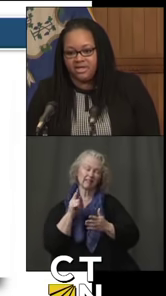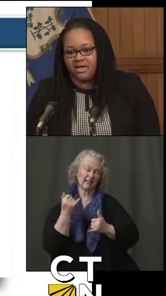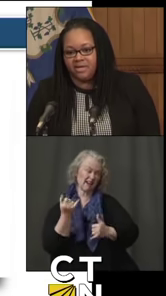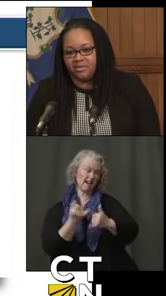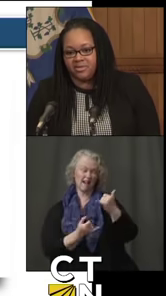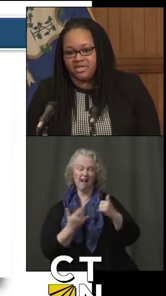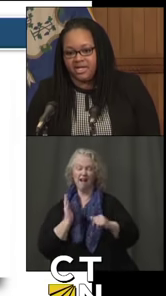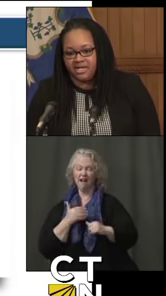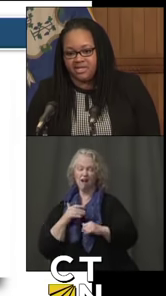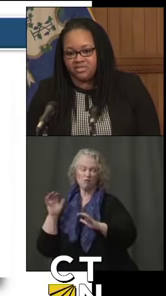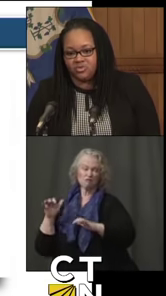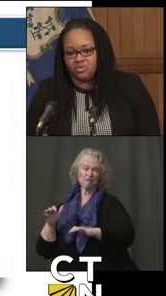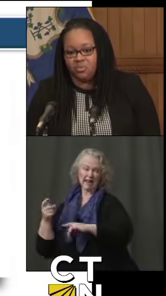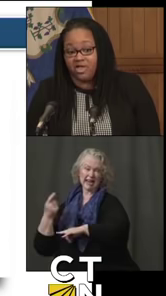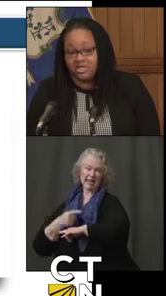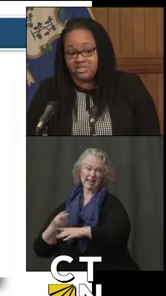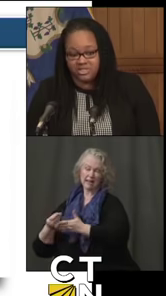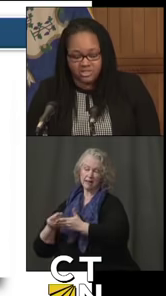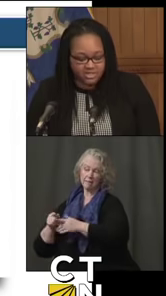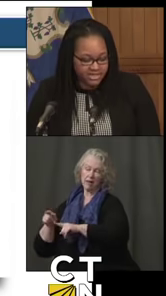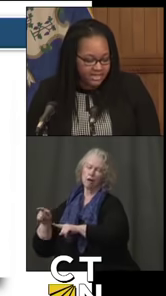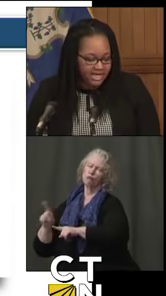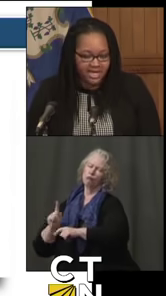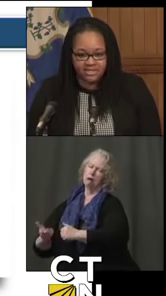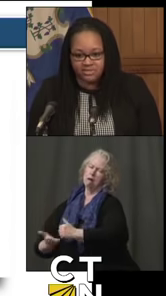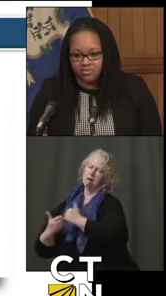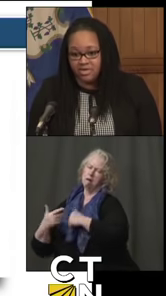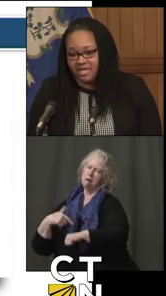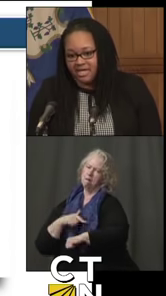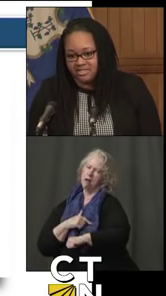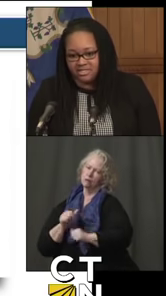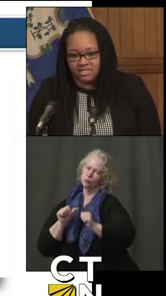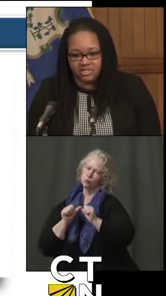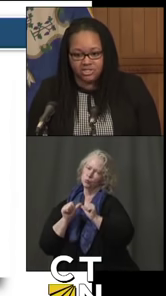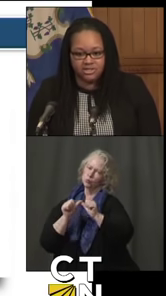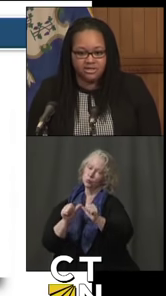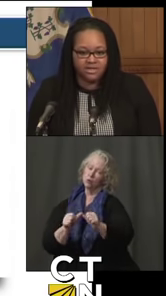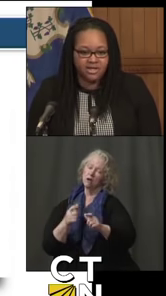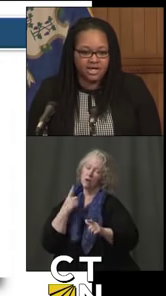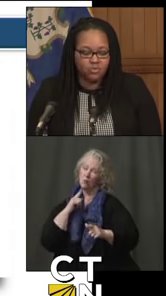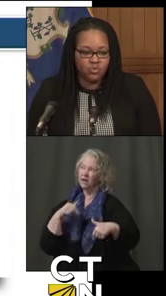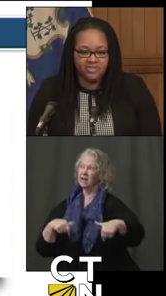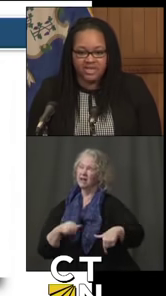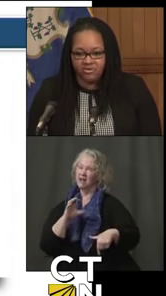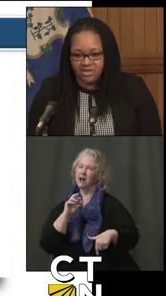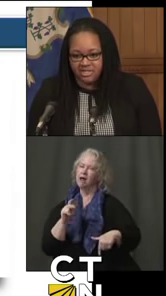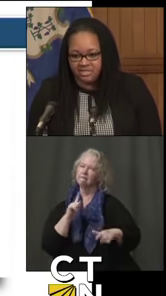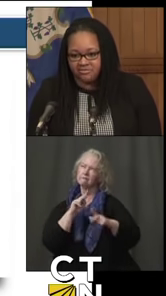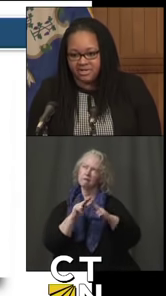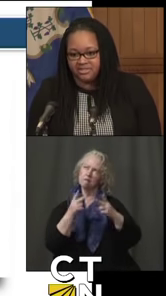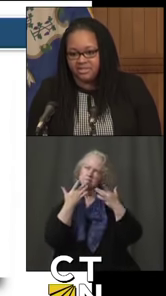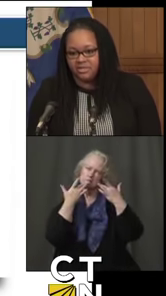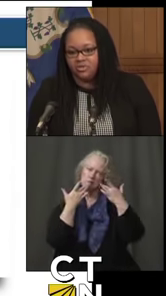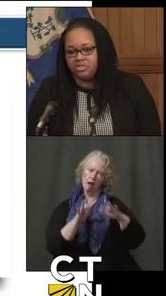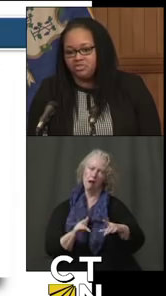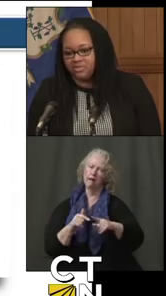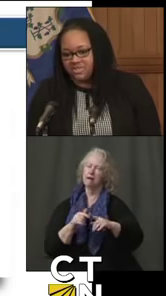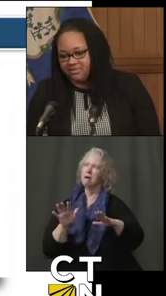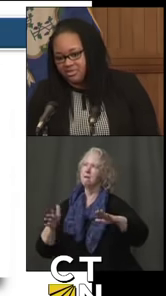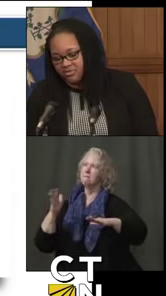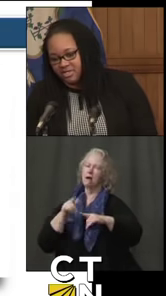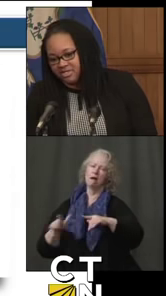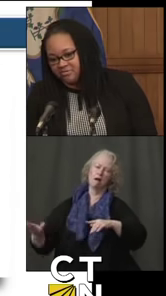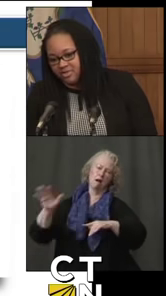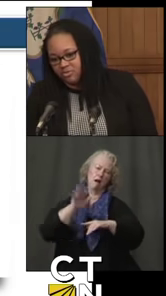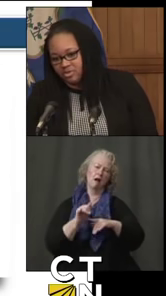2021. Connecticut is well positioned and one of the highest in the nation with that rainy day fund. We do believe